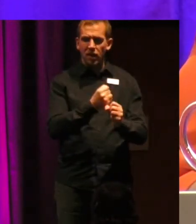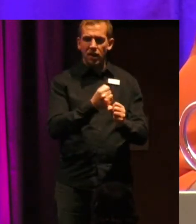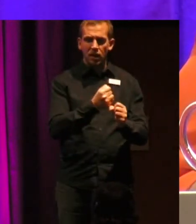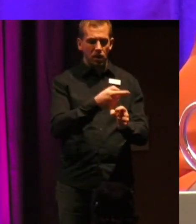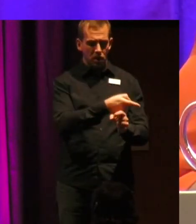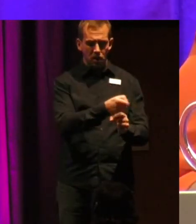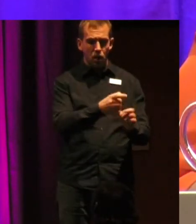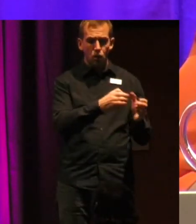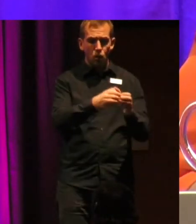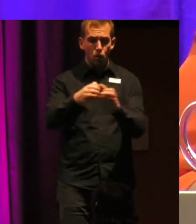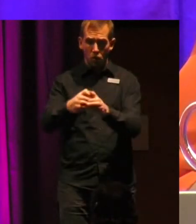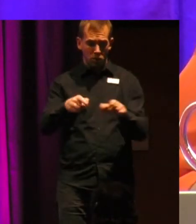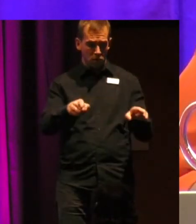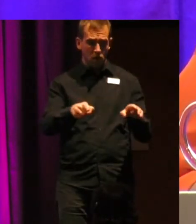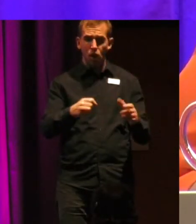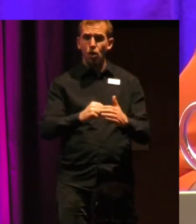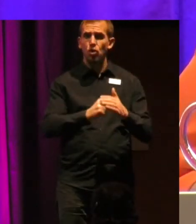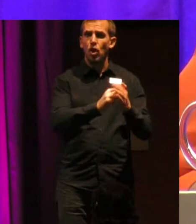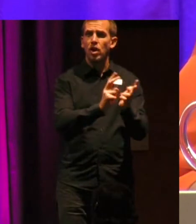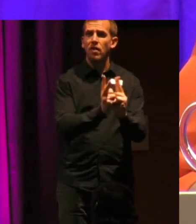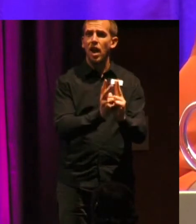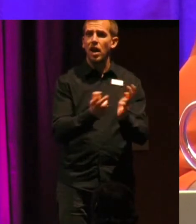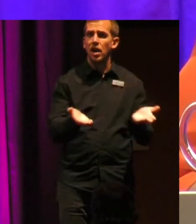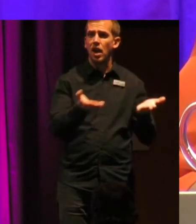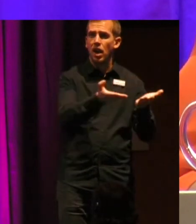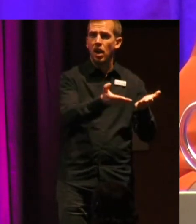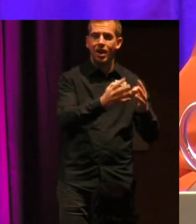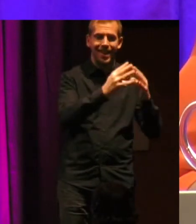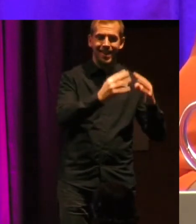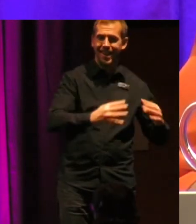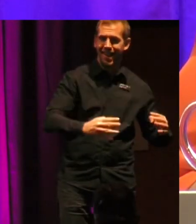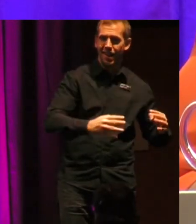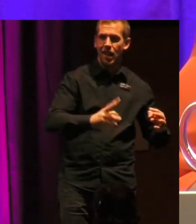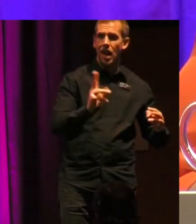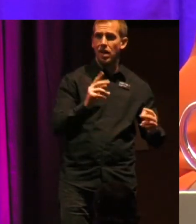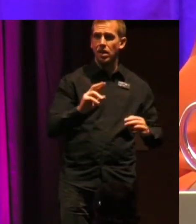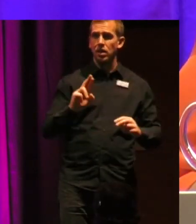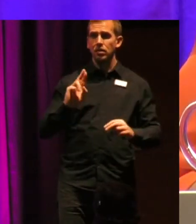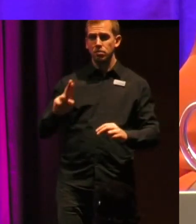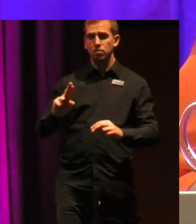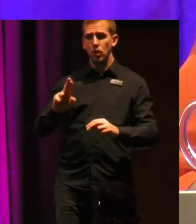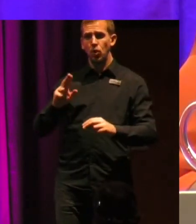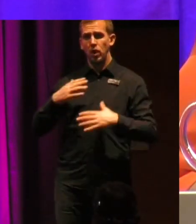other's aid. So whether that's online or in person.